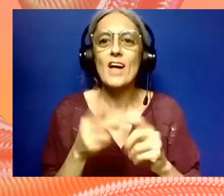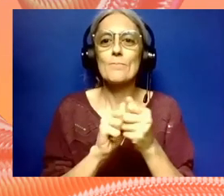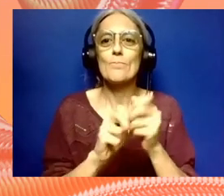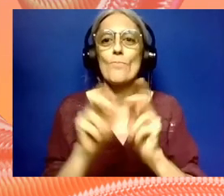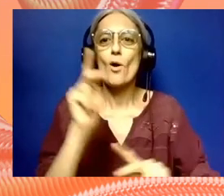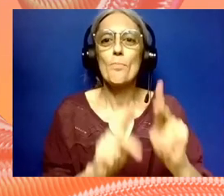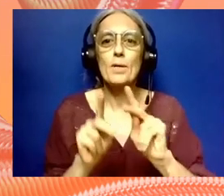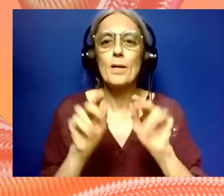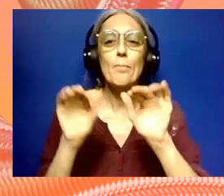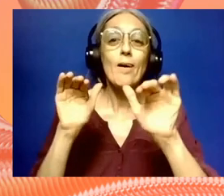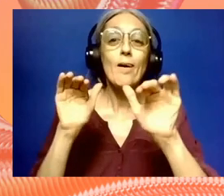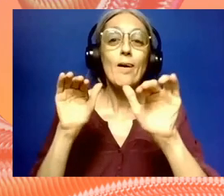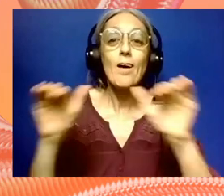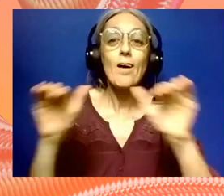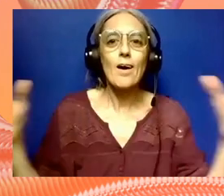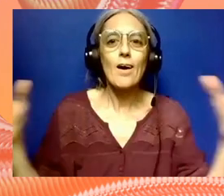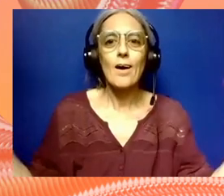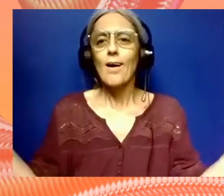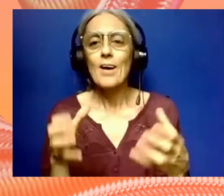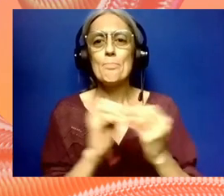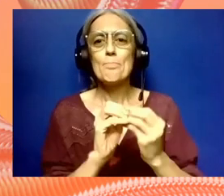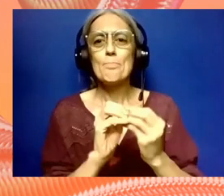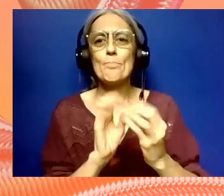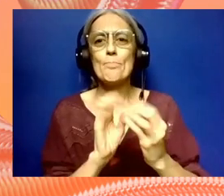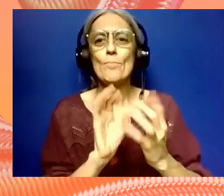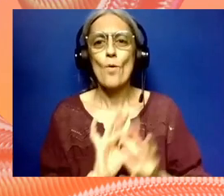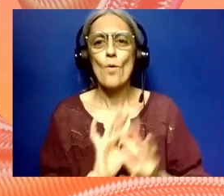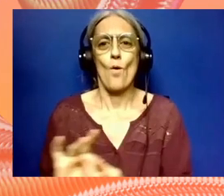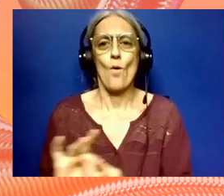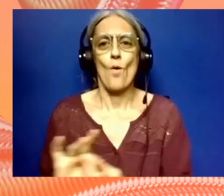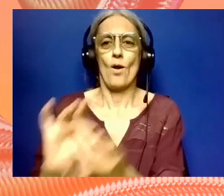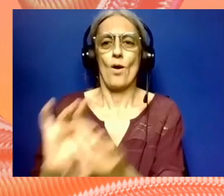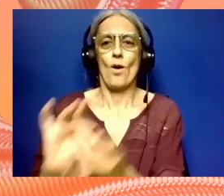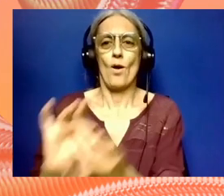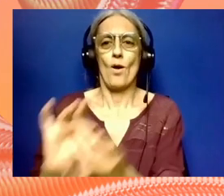really get our charts read together, shouldn't we? Like, you know,